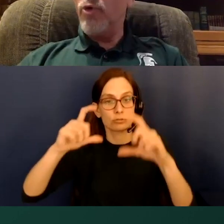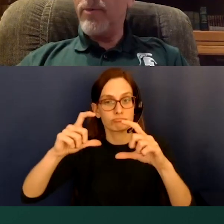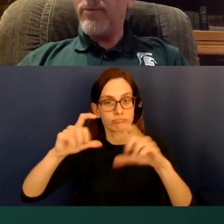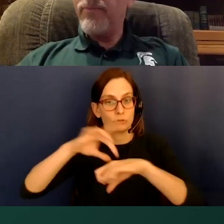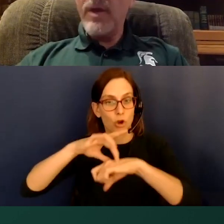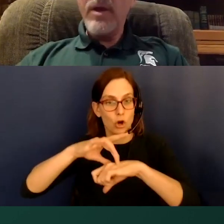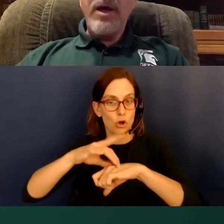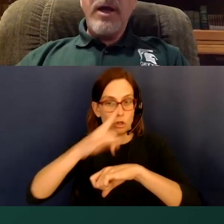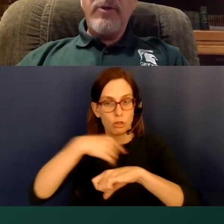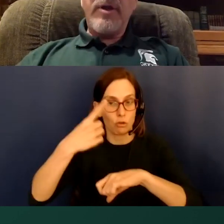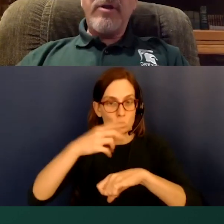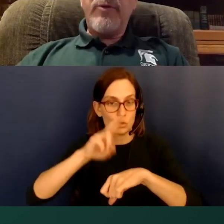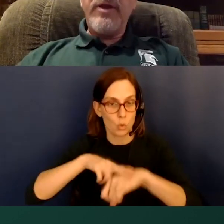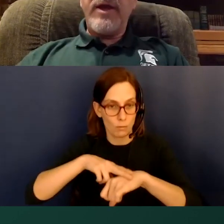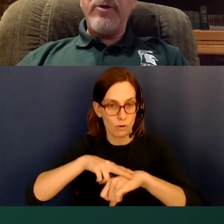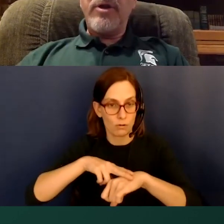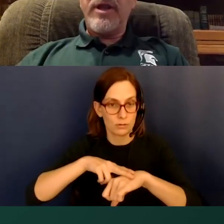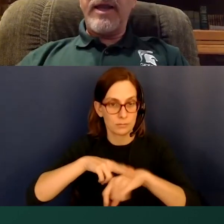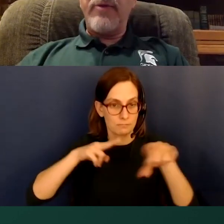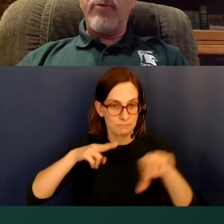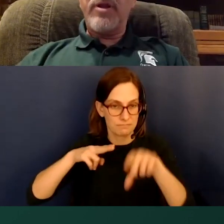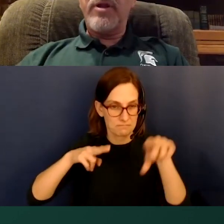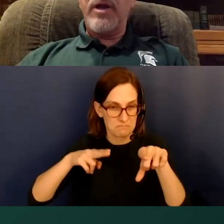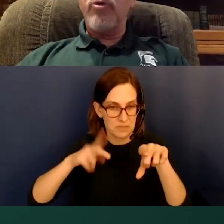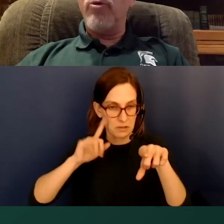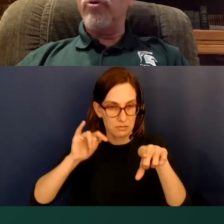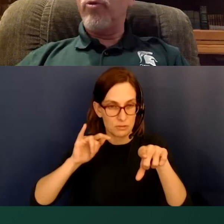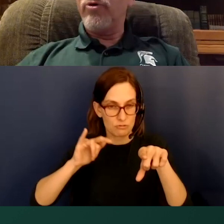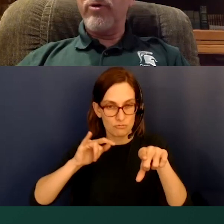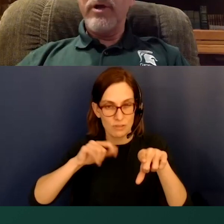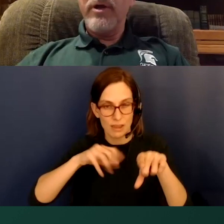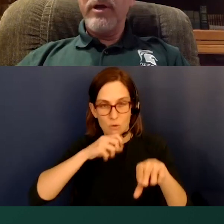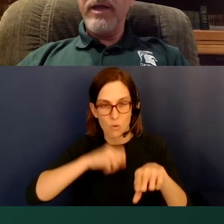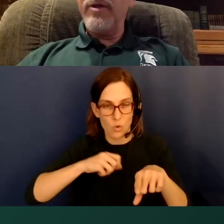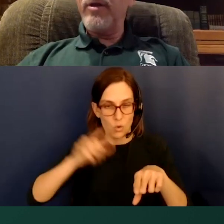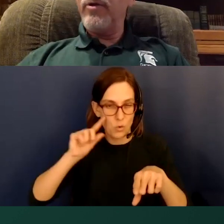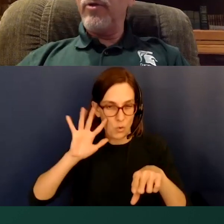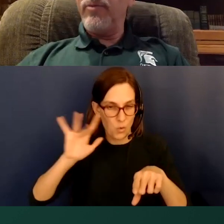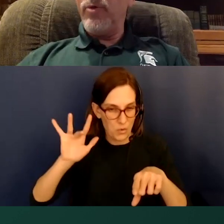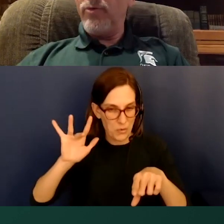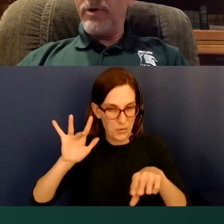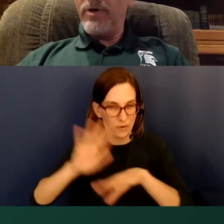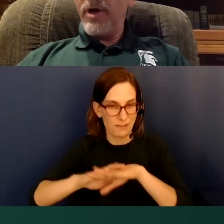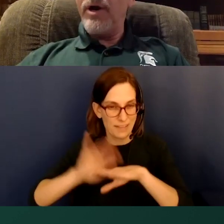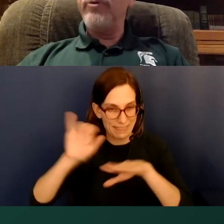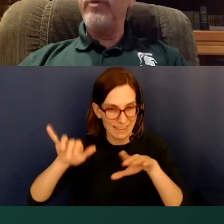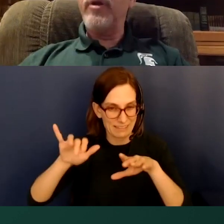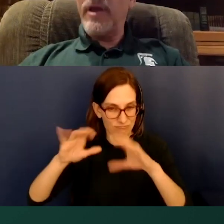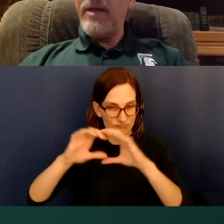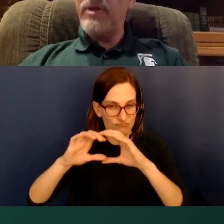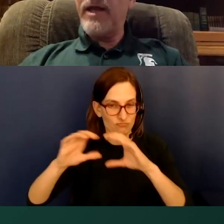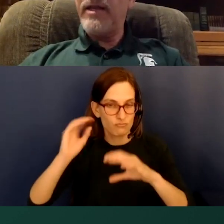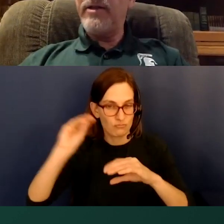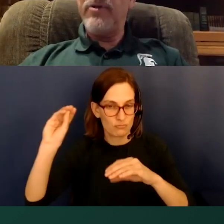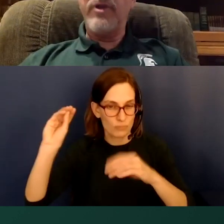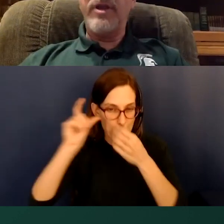looked normal. This thing that looks like a rusted out old quarter is the moon under the